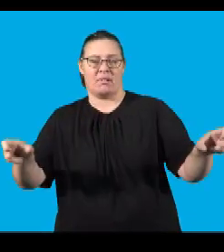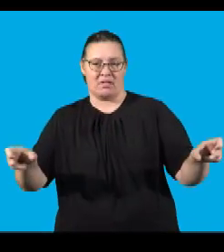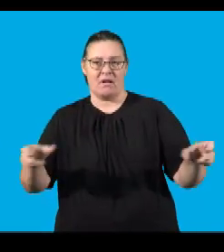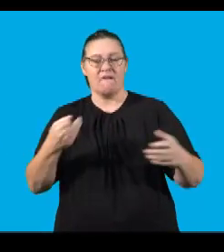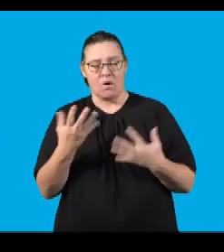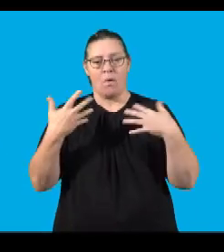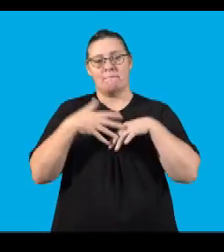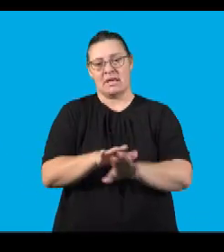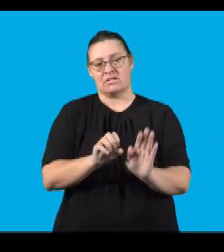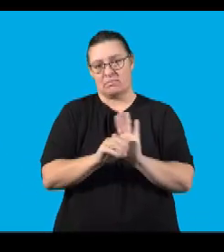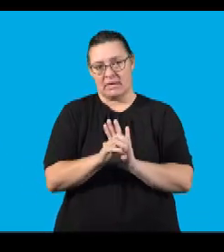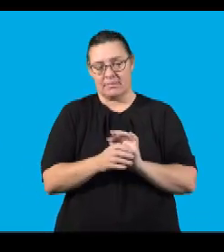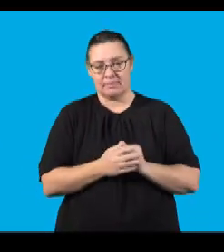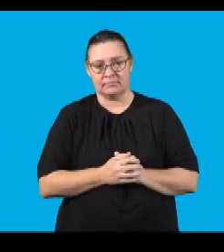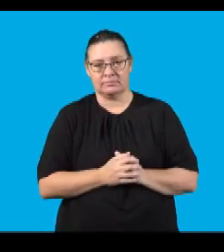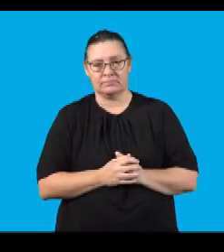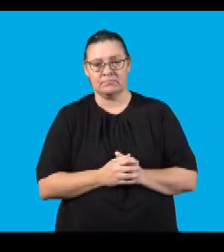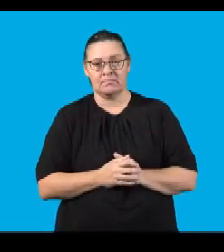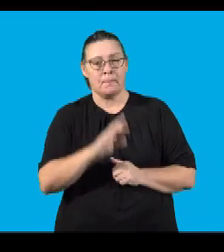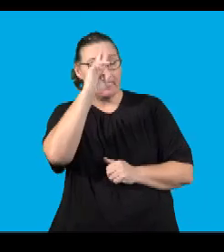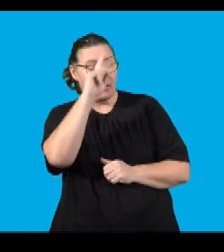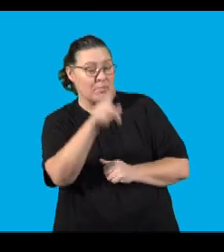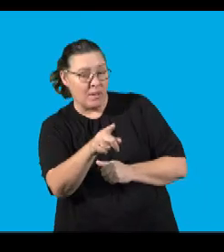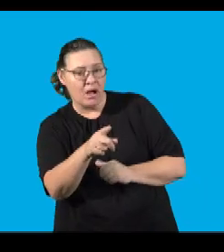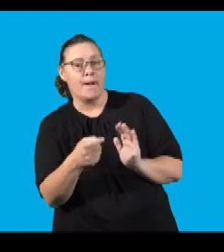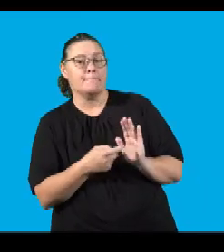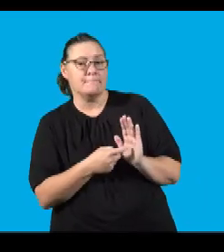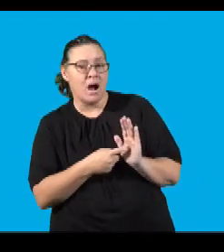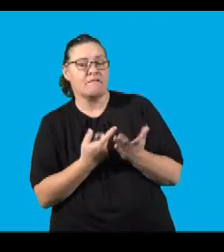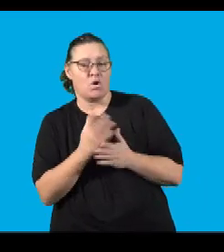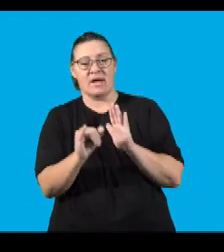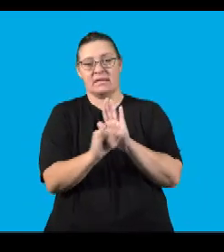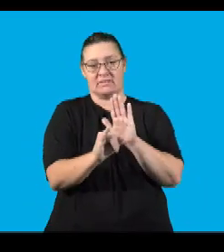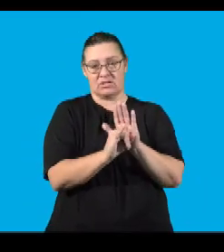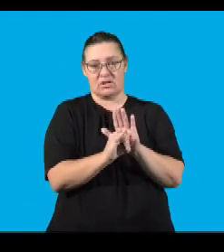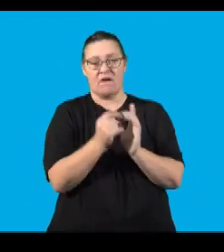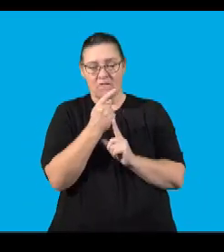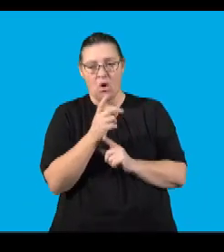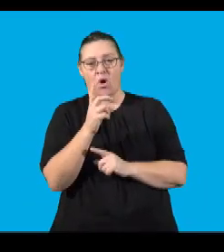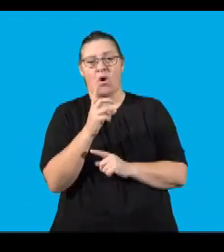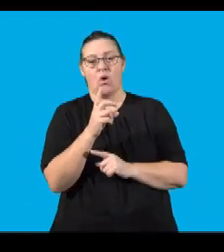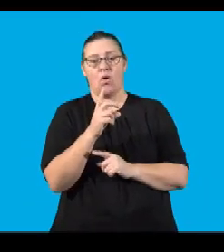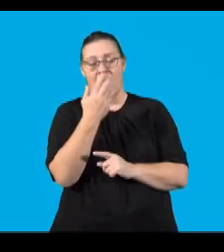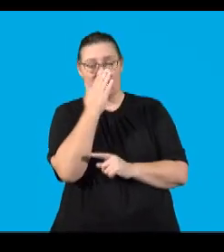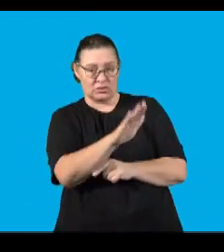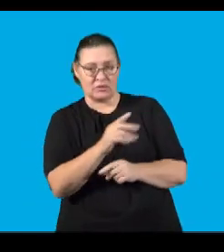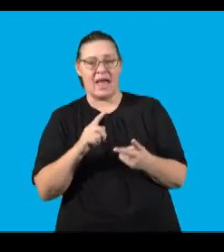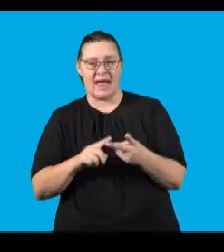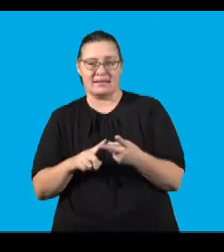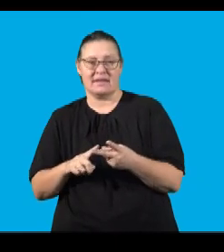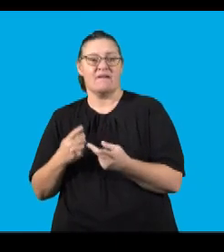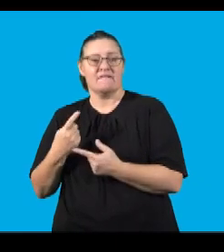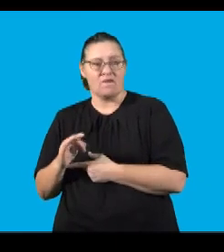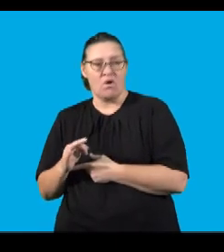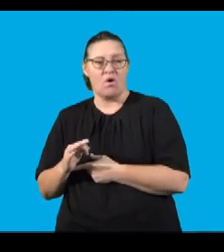citizens for mainstream media. Remember, you'll get a mark for the identification of the attitude and then 2 marks